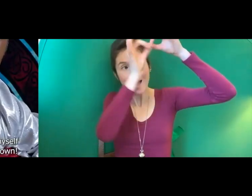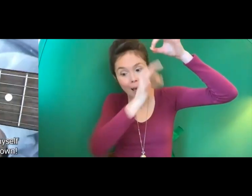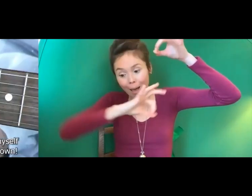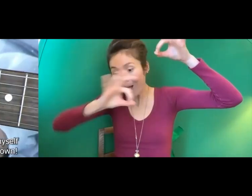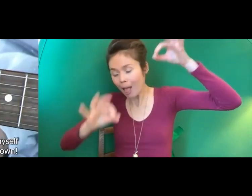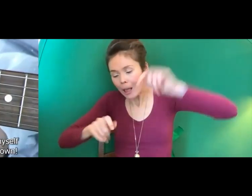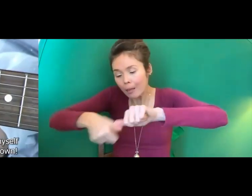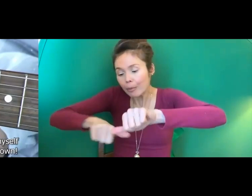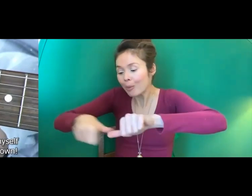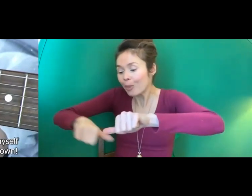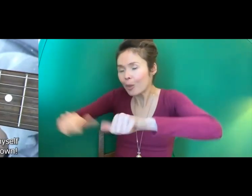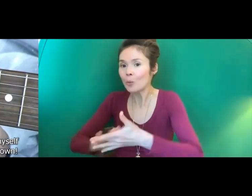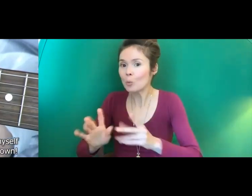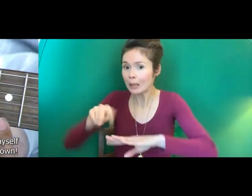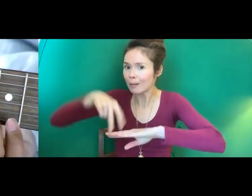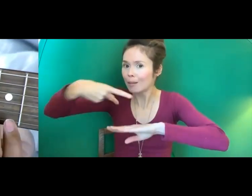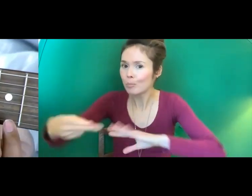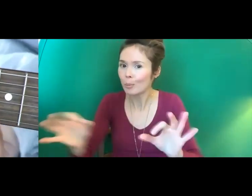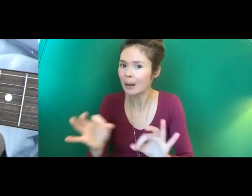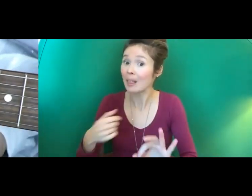trip over and send things crashing down.